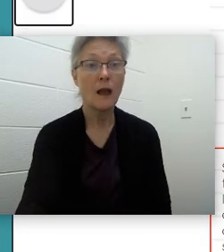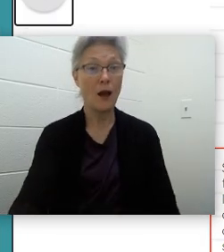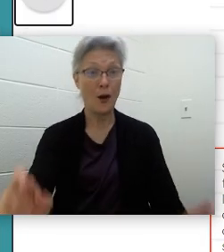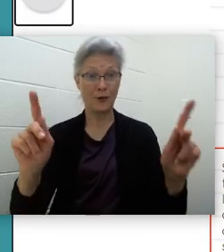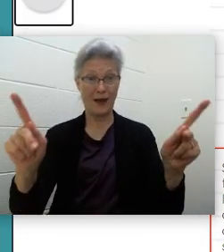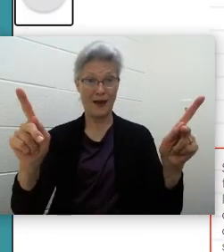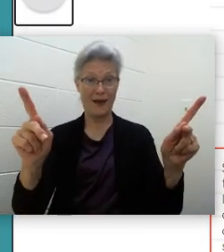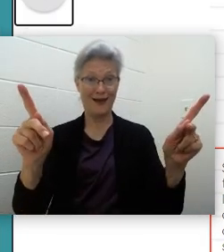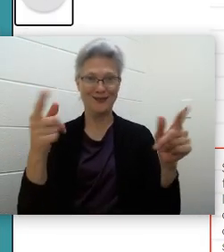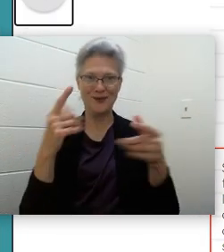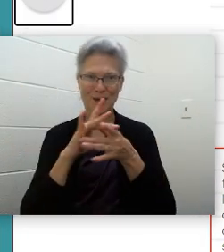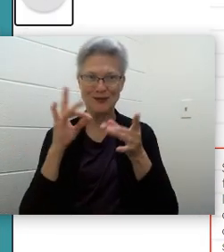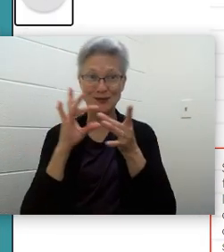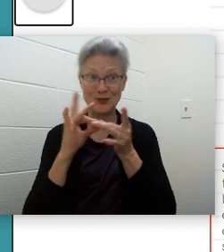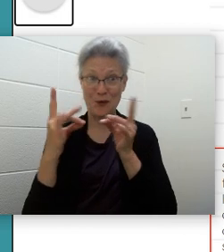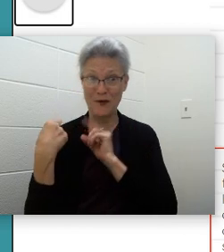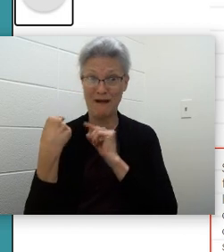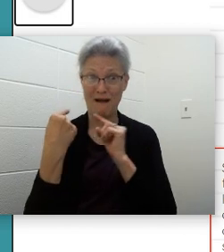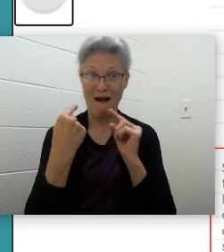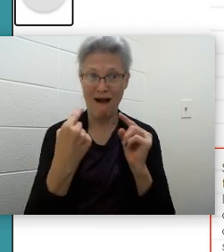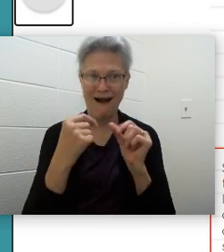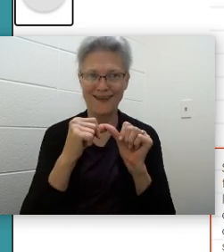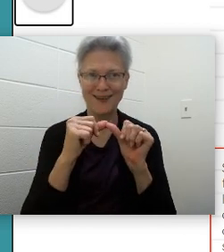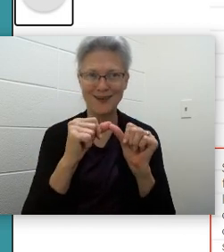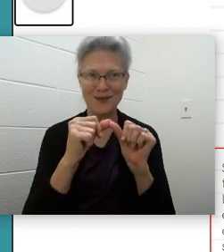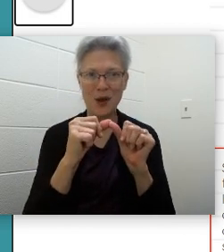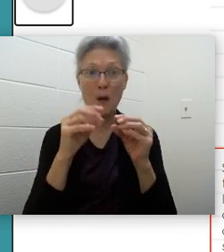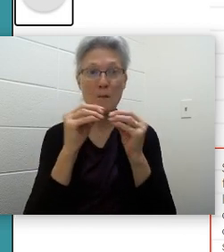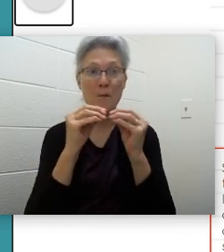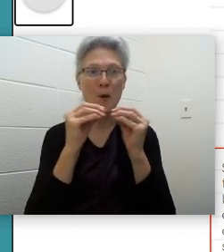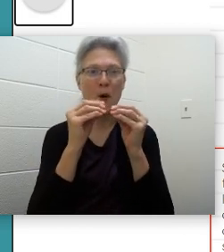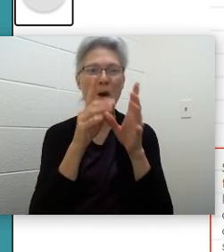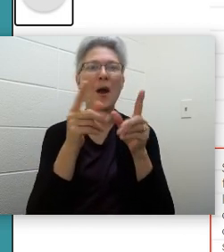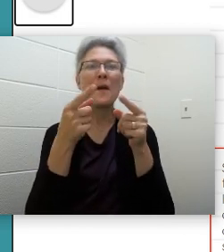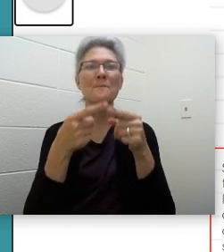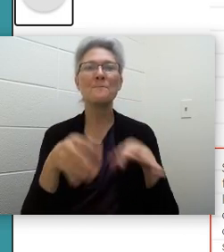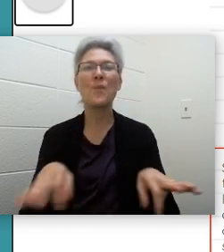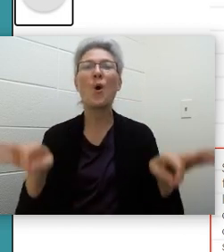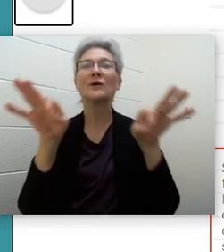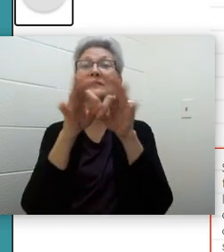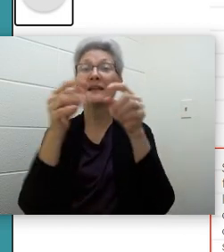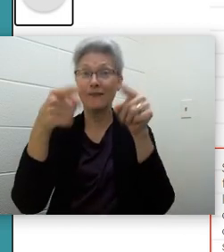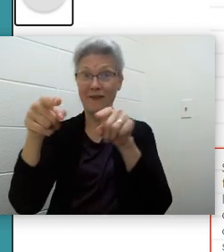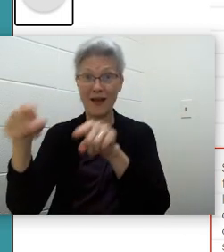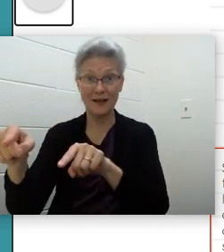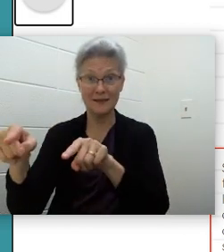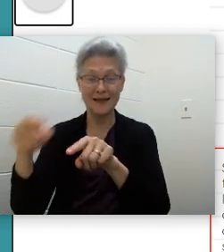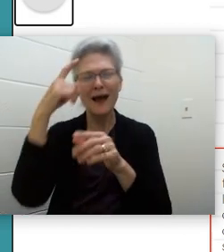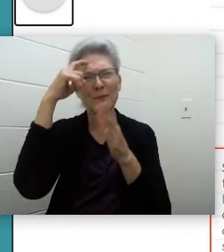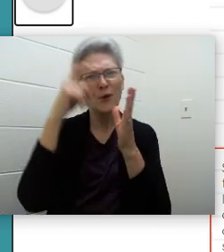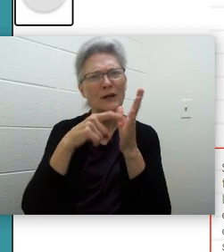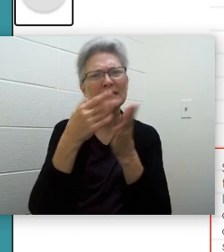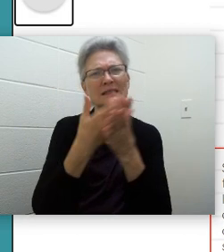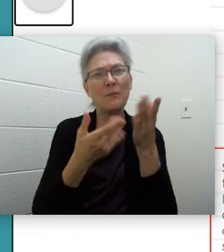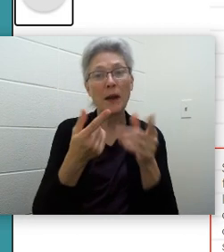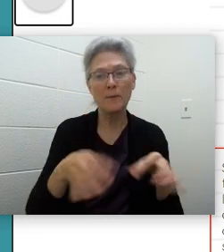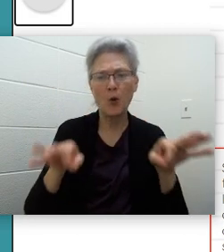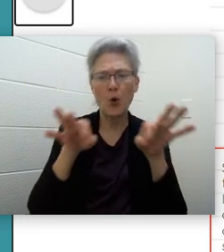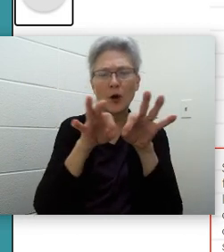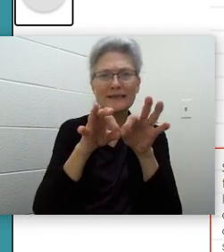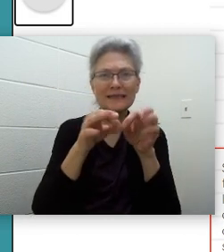Okay, so our story is continuing and we are getting more key events that are happening. And what I'm noticing is some of my key events